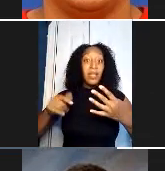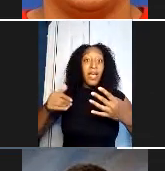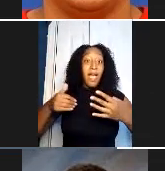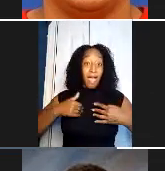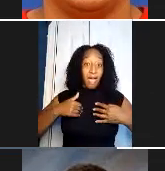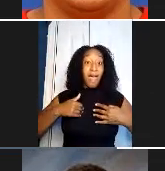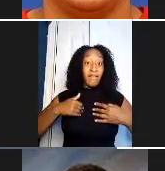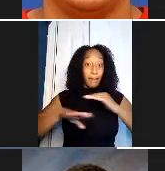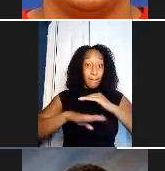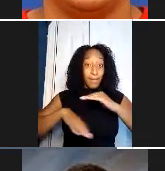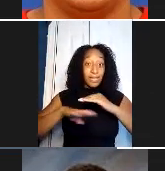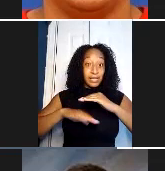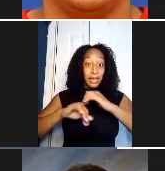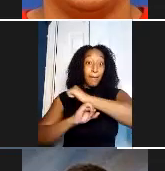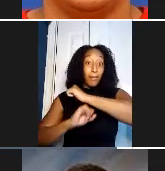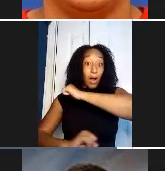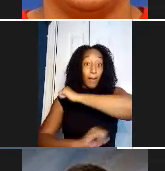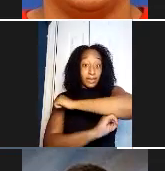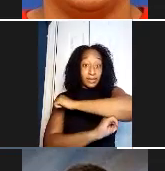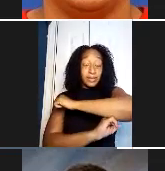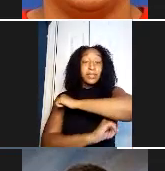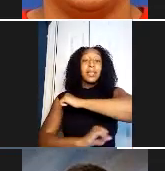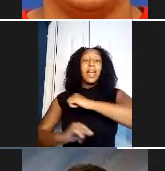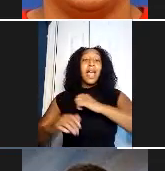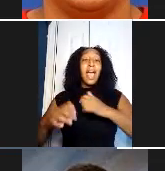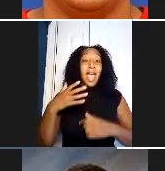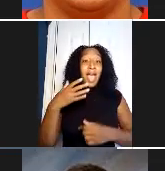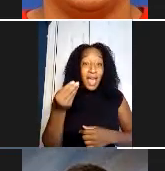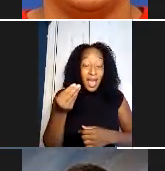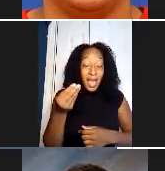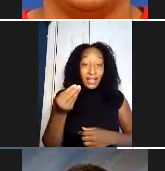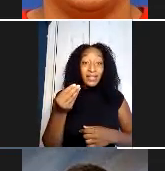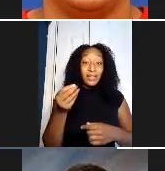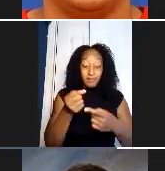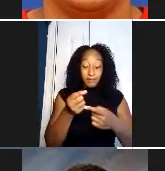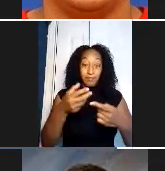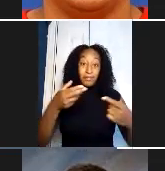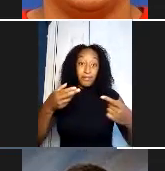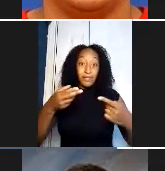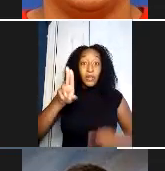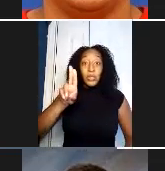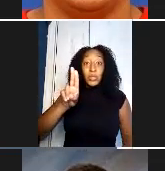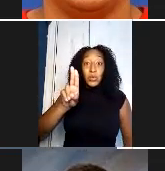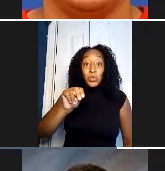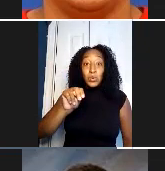the fundamental units that go along with those properties in the metric system are